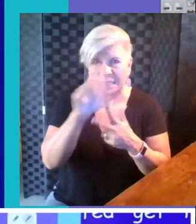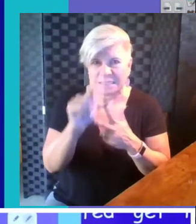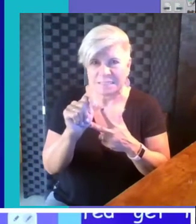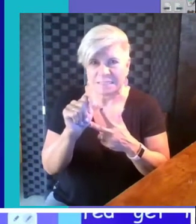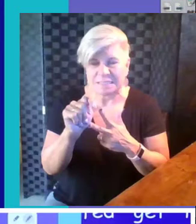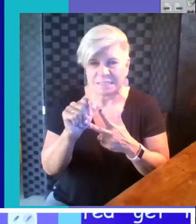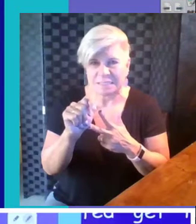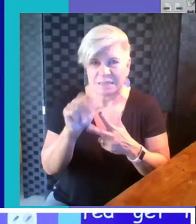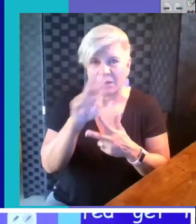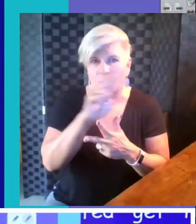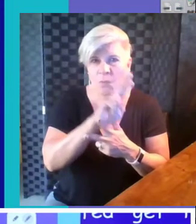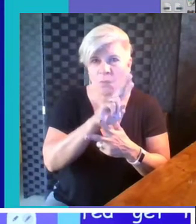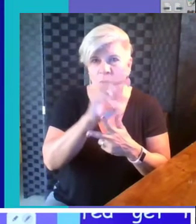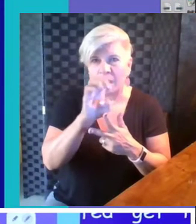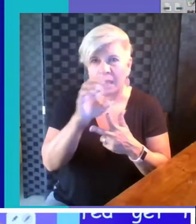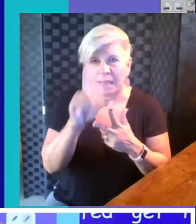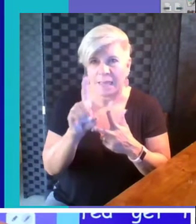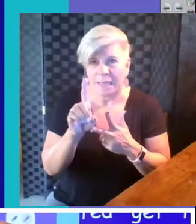P-et,